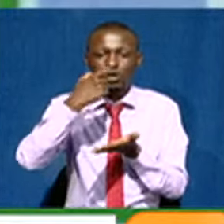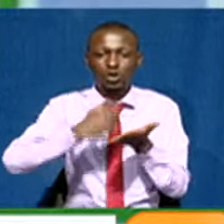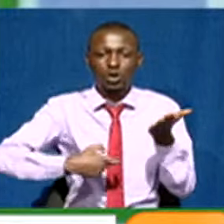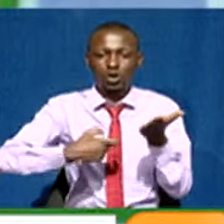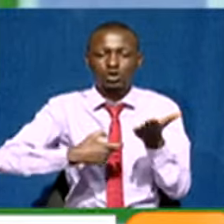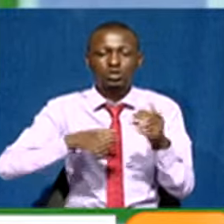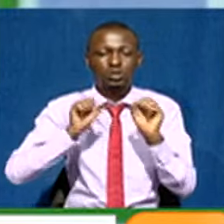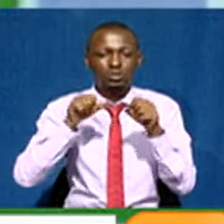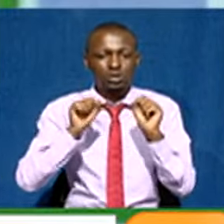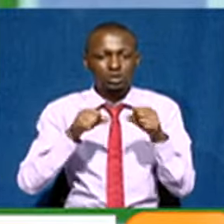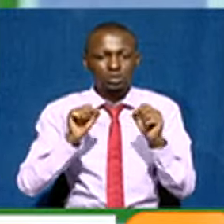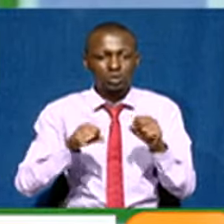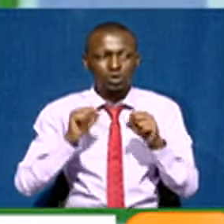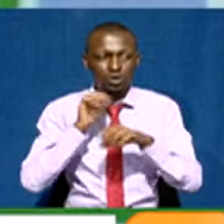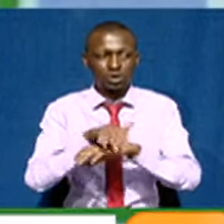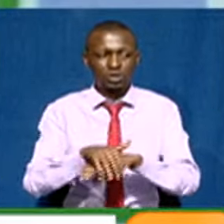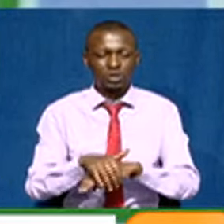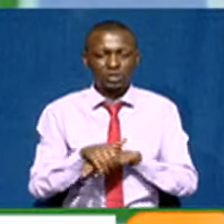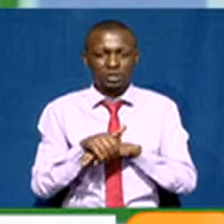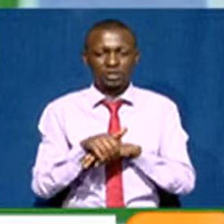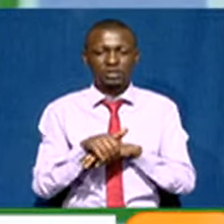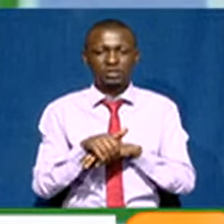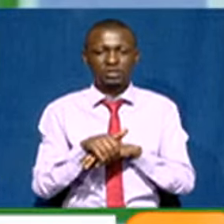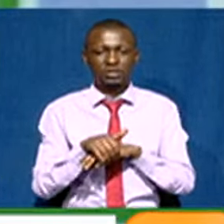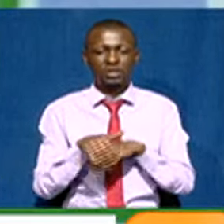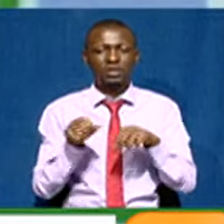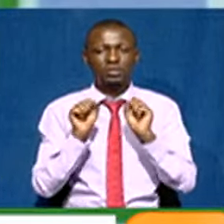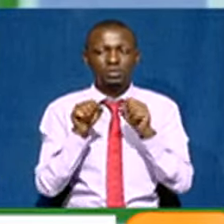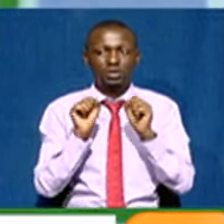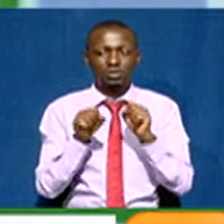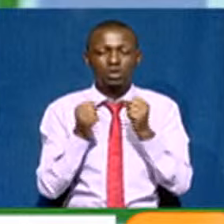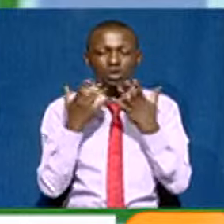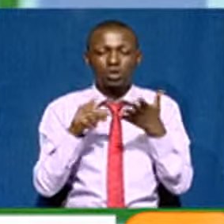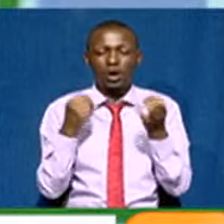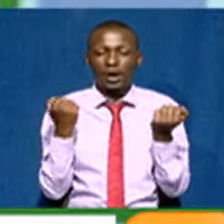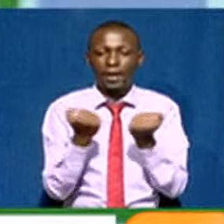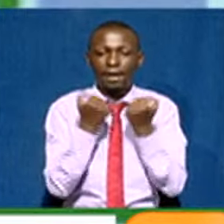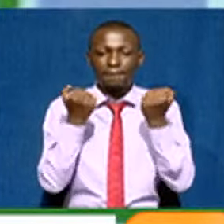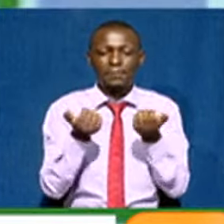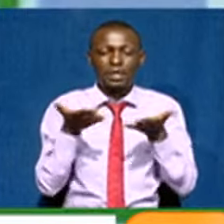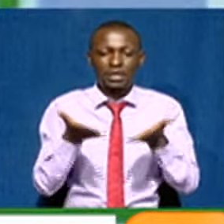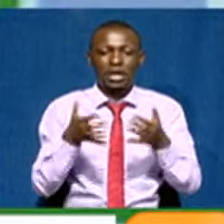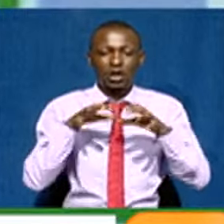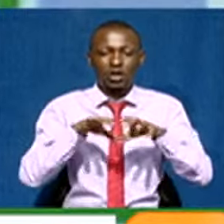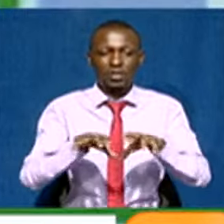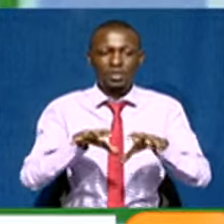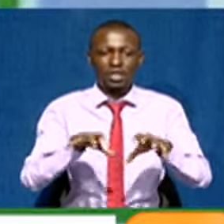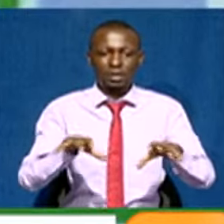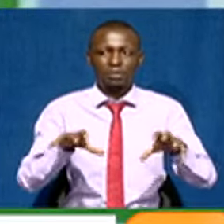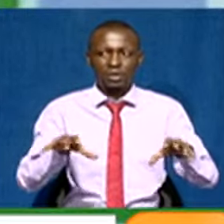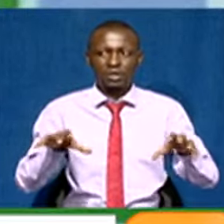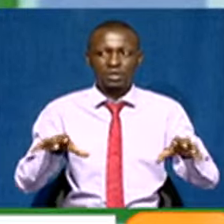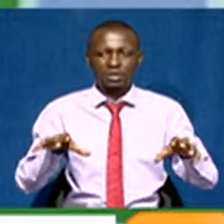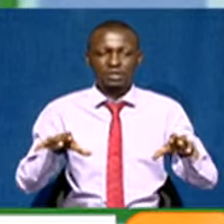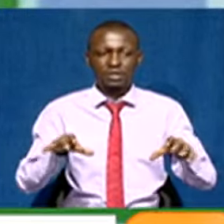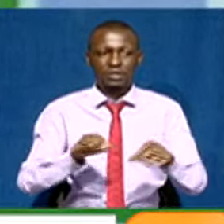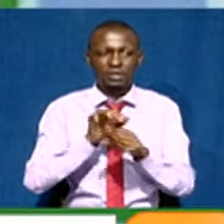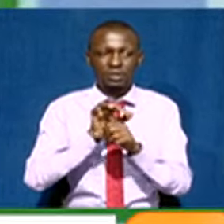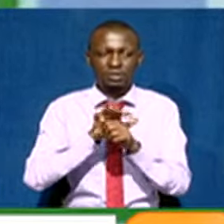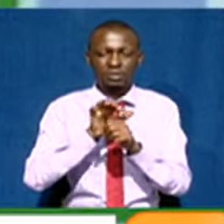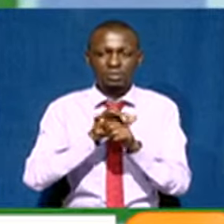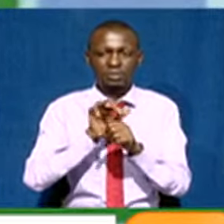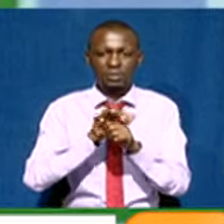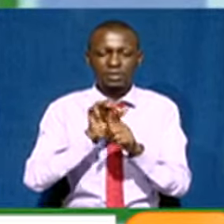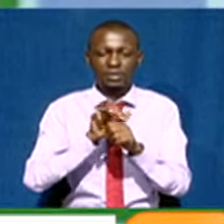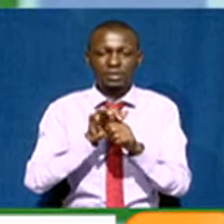that. And that story can be told with what is happening currently in the markets. Mm. Many of those who have loans